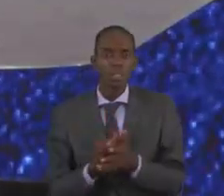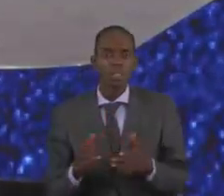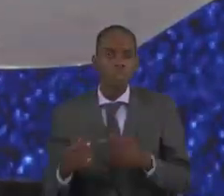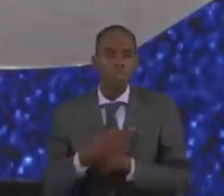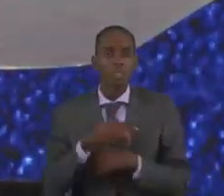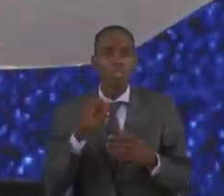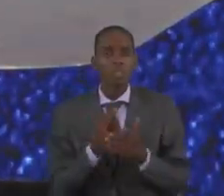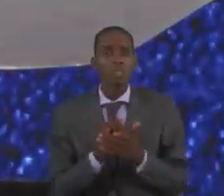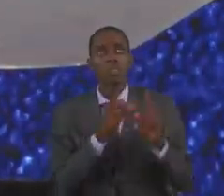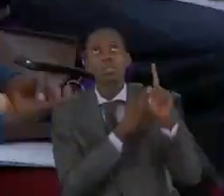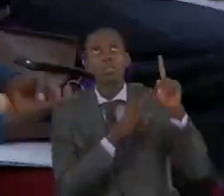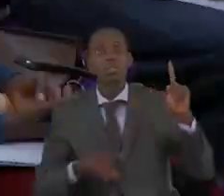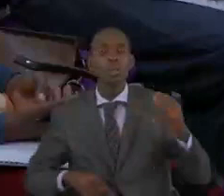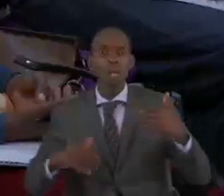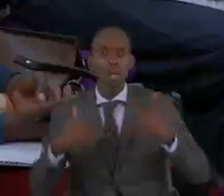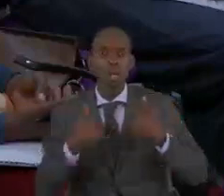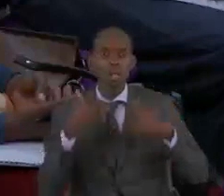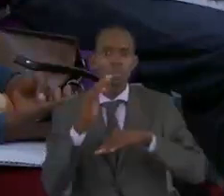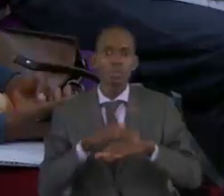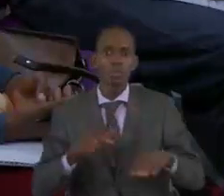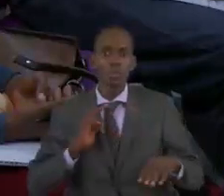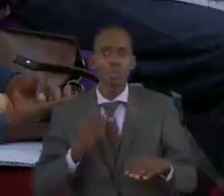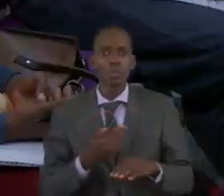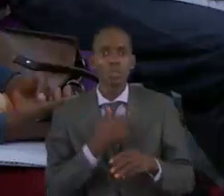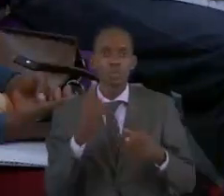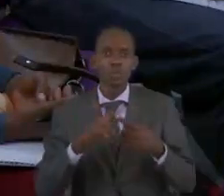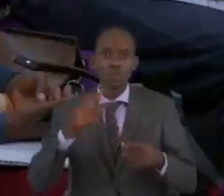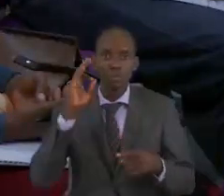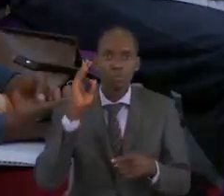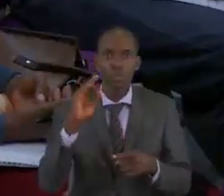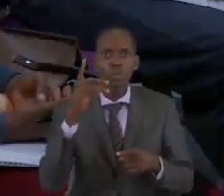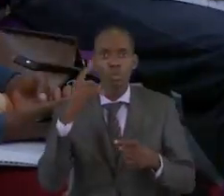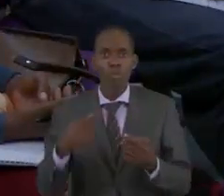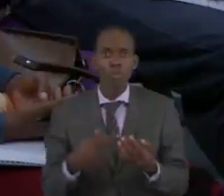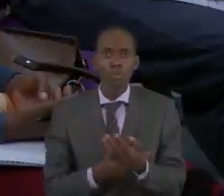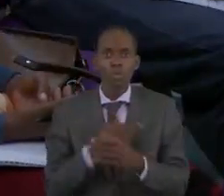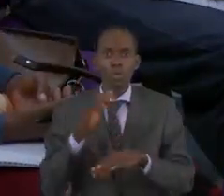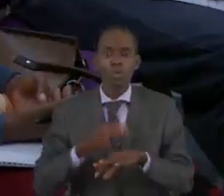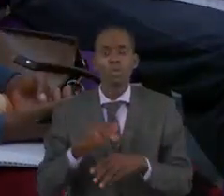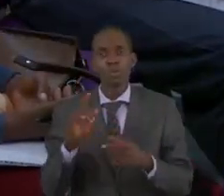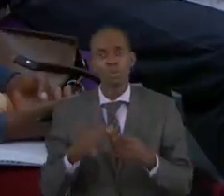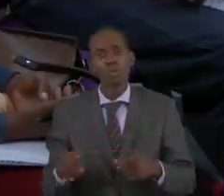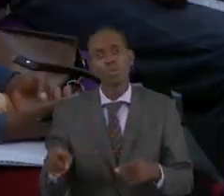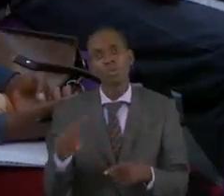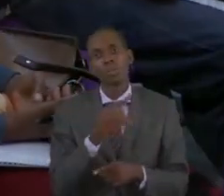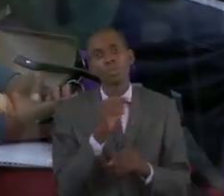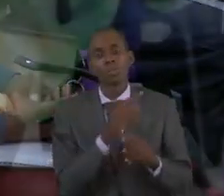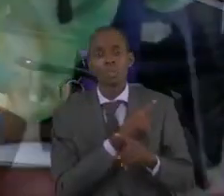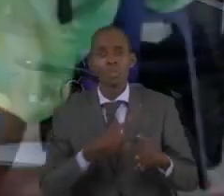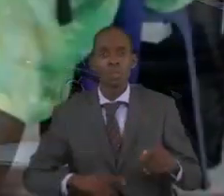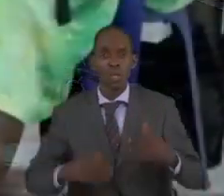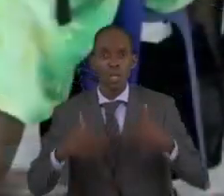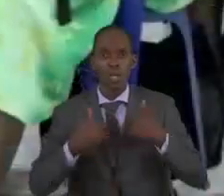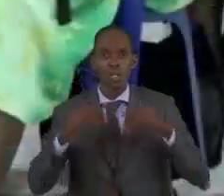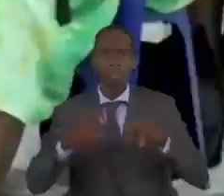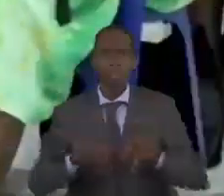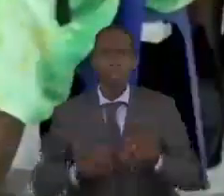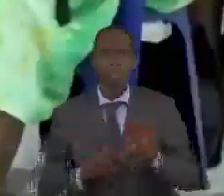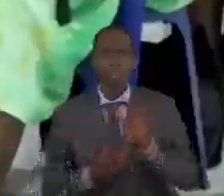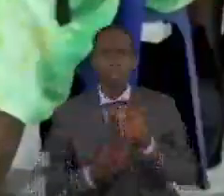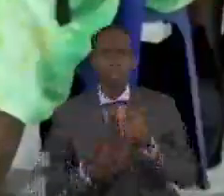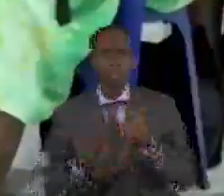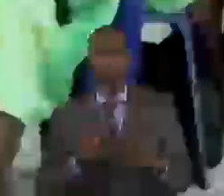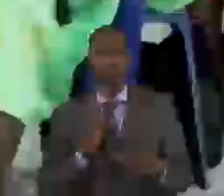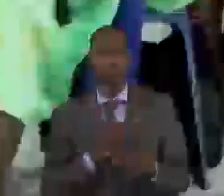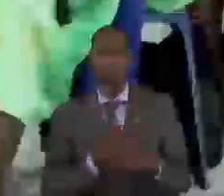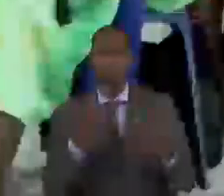had called us to preach the gospel unto them. The Lord has revealed to us today